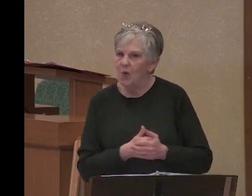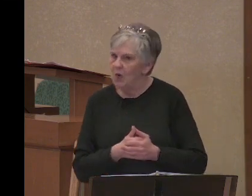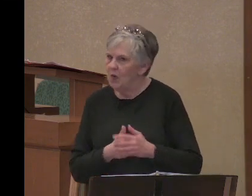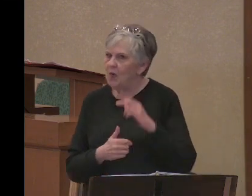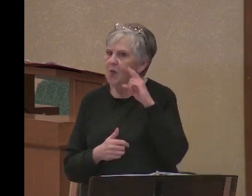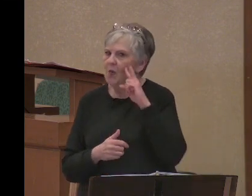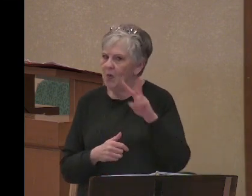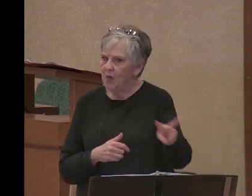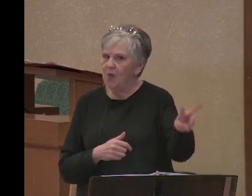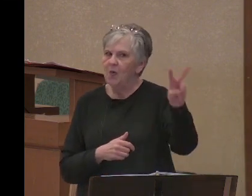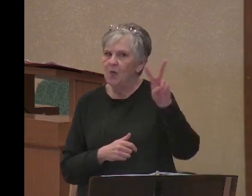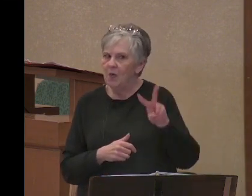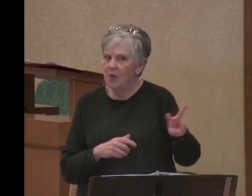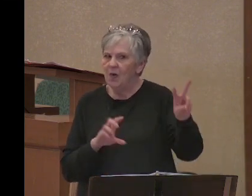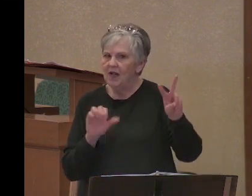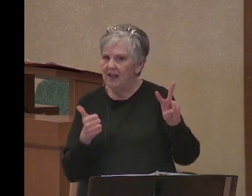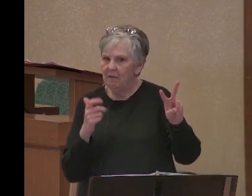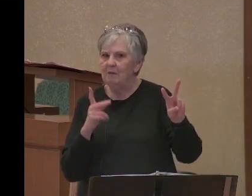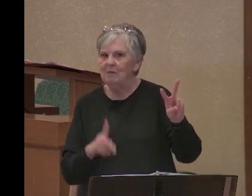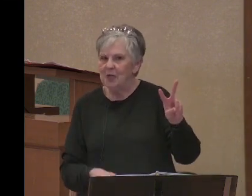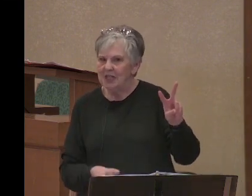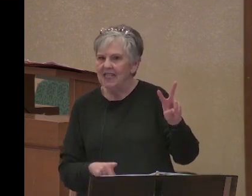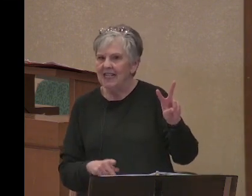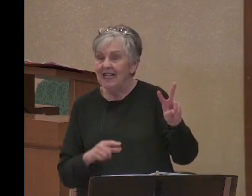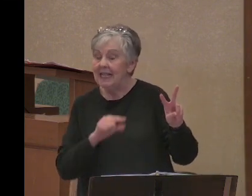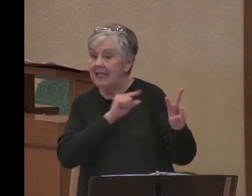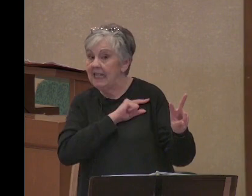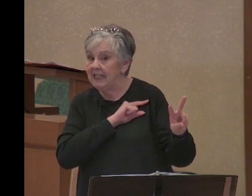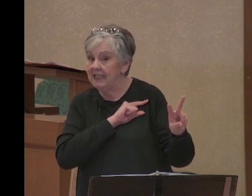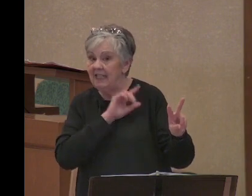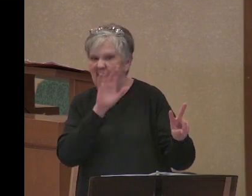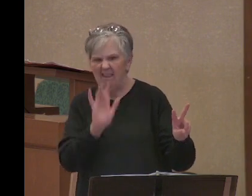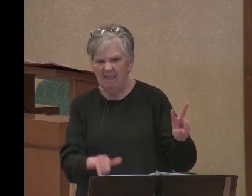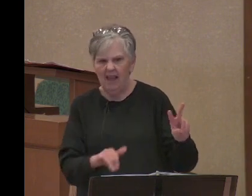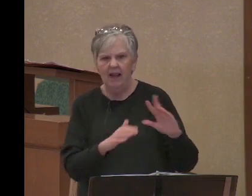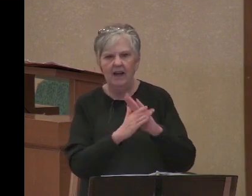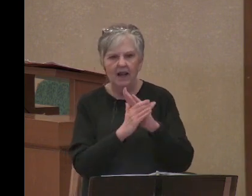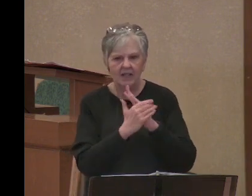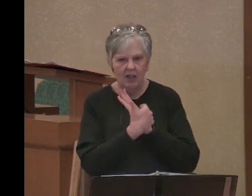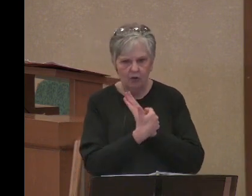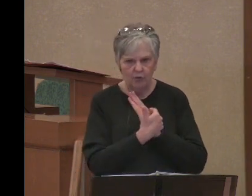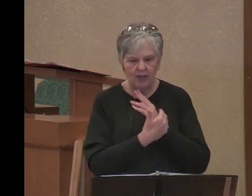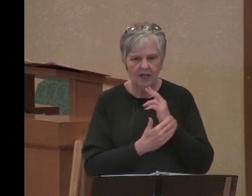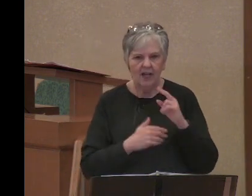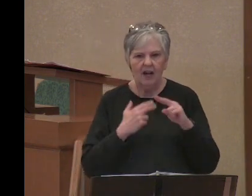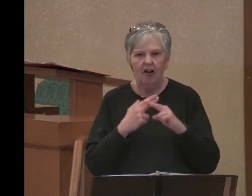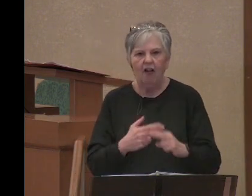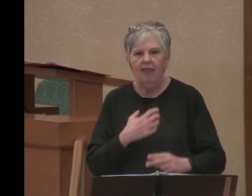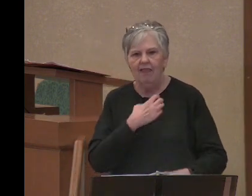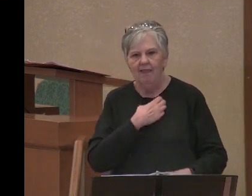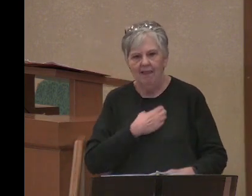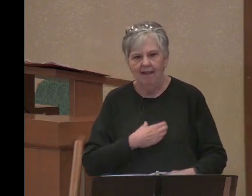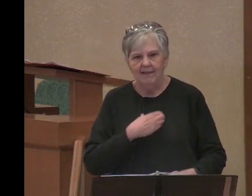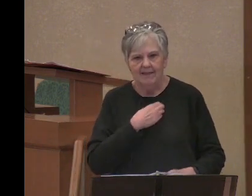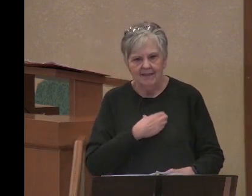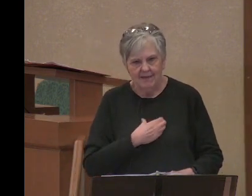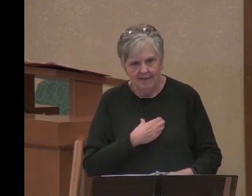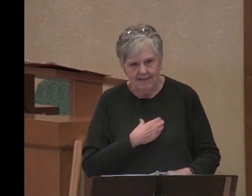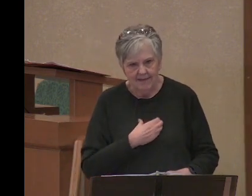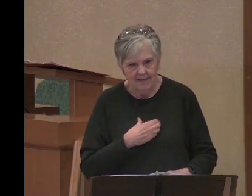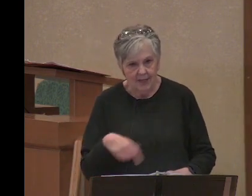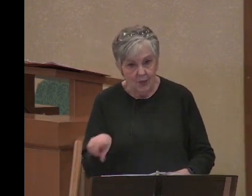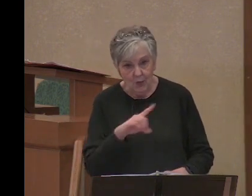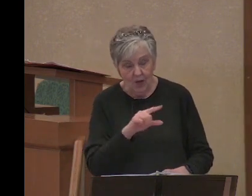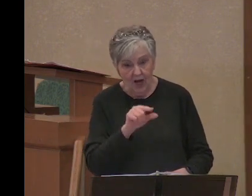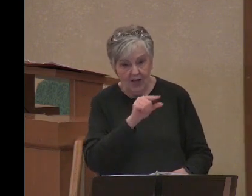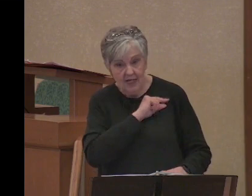on the eyes. Well, guilty. You have committed adultery. That's called lust. And you are guilty